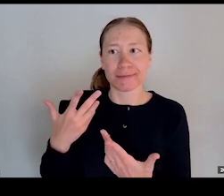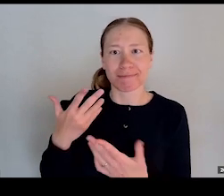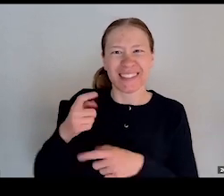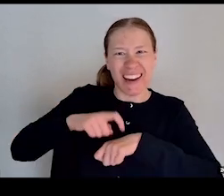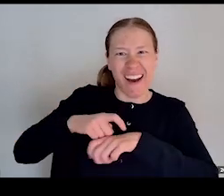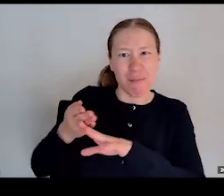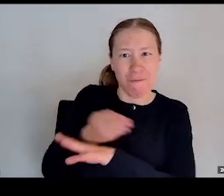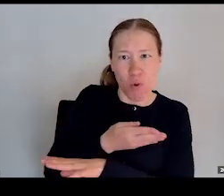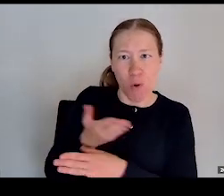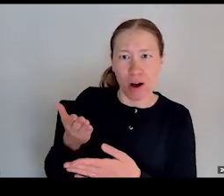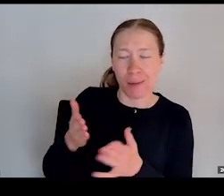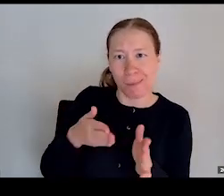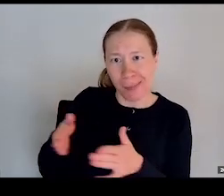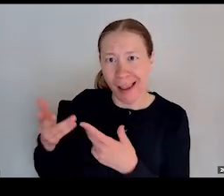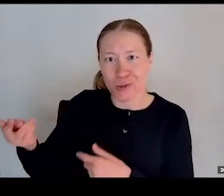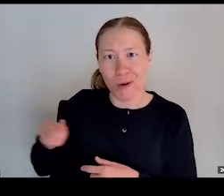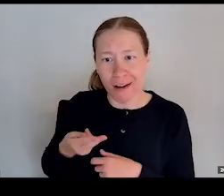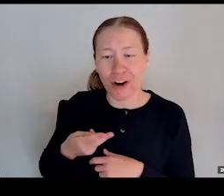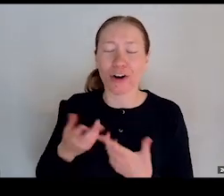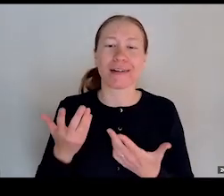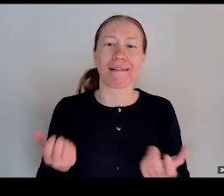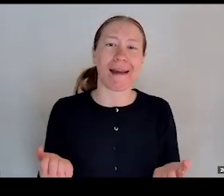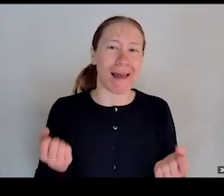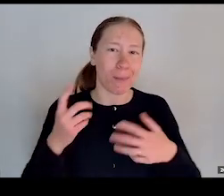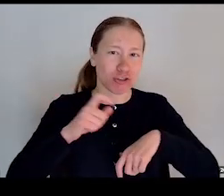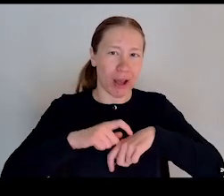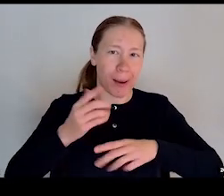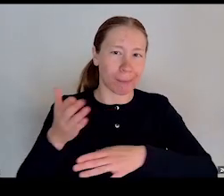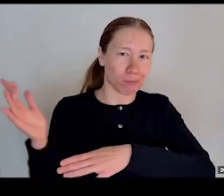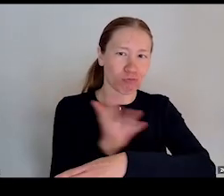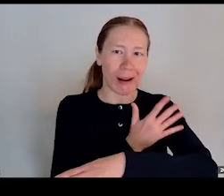provider, and then the range of those accommodations needed.